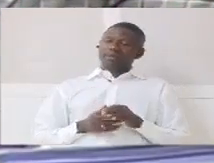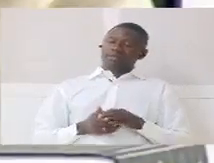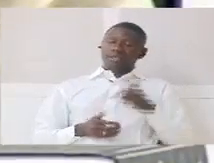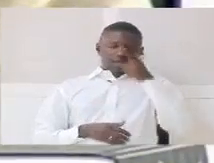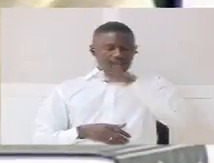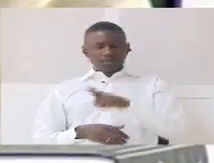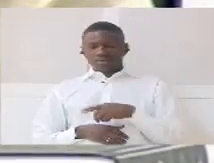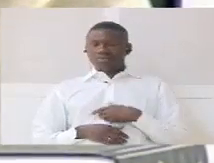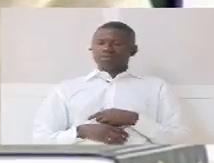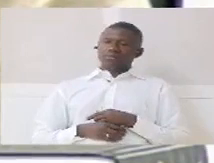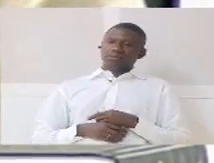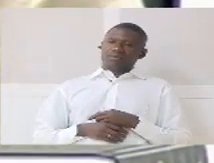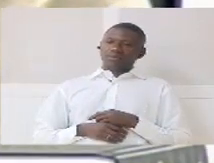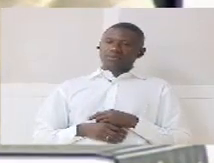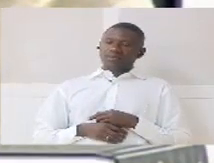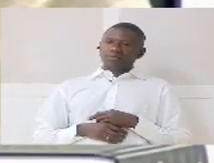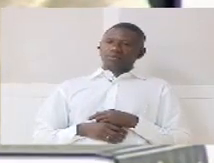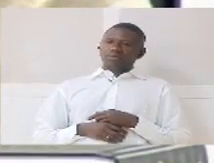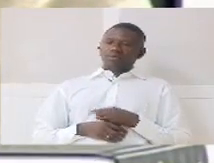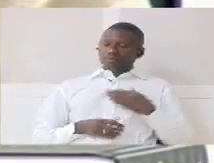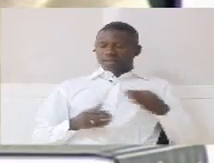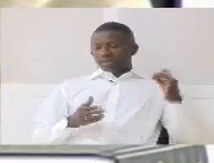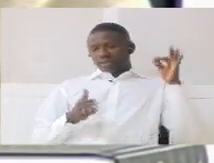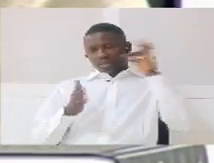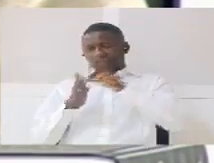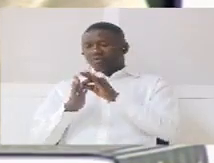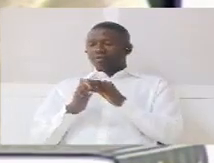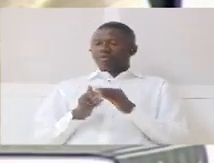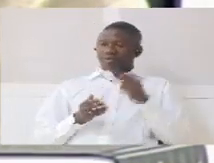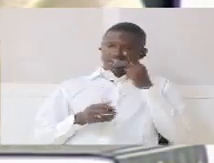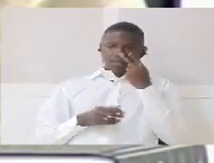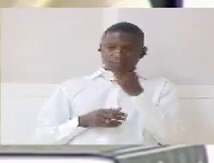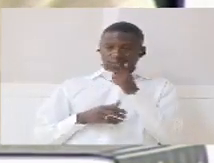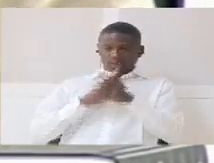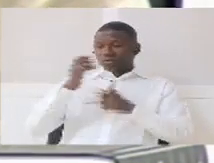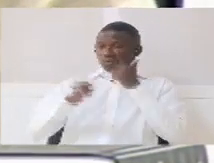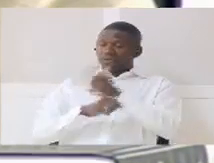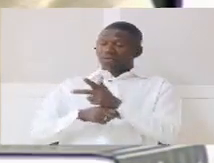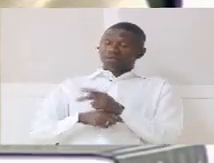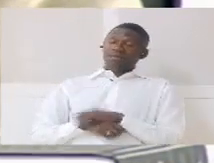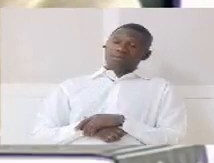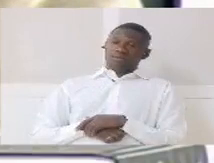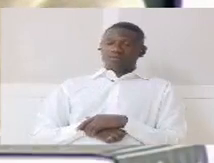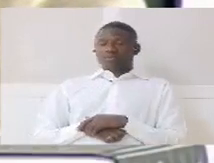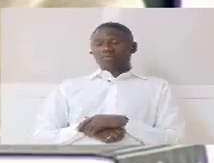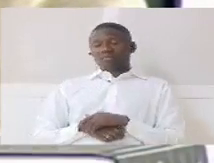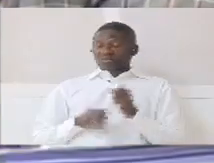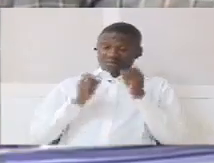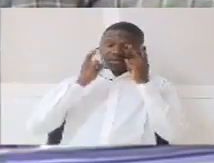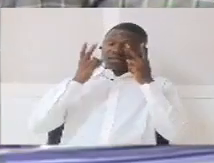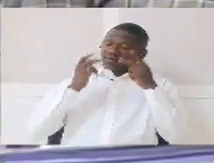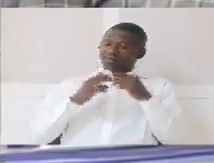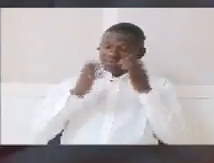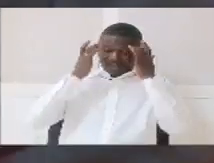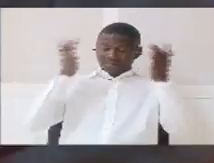Earn Padiam. I travel. I see the world. I see the difference. So go yar of any coro bendia kairo te manyanda kena. I said so. Therefore,